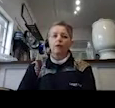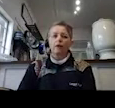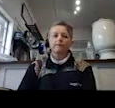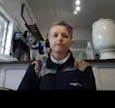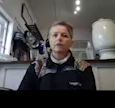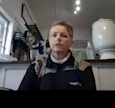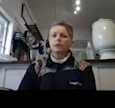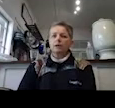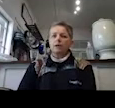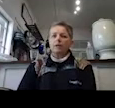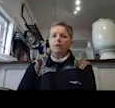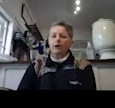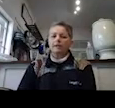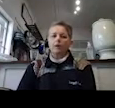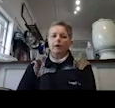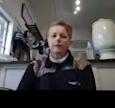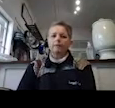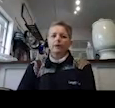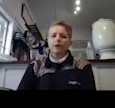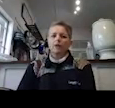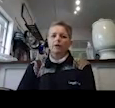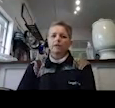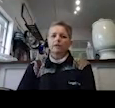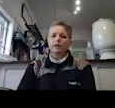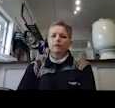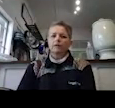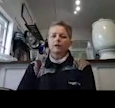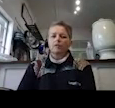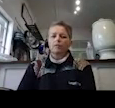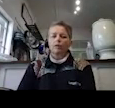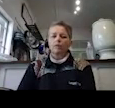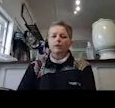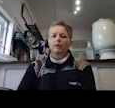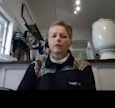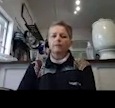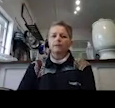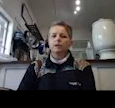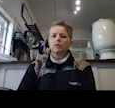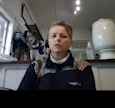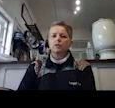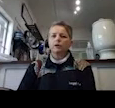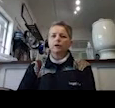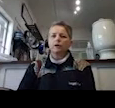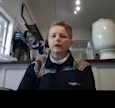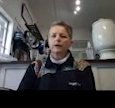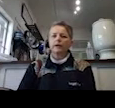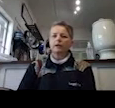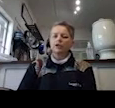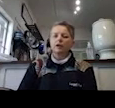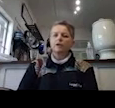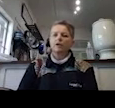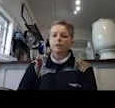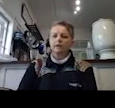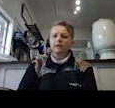a fine. The last one, a writ for levy of property, is a court order that